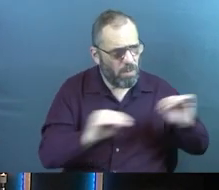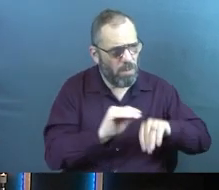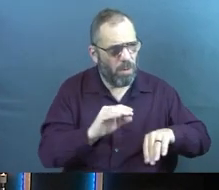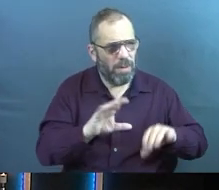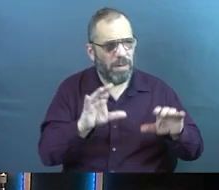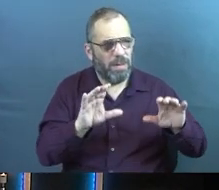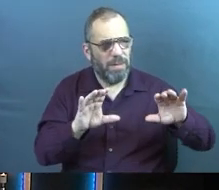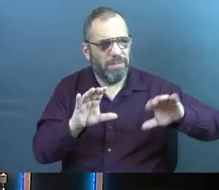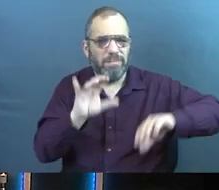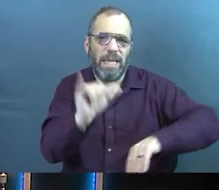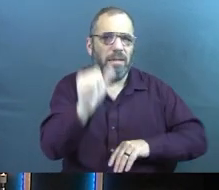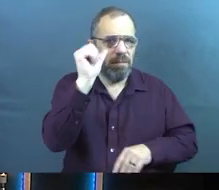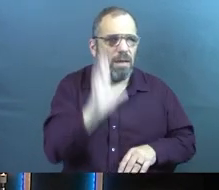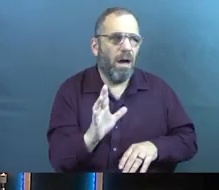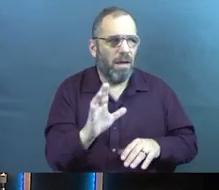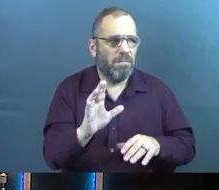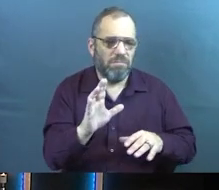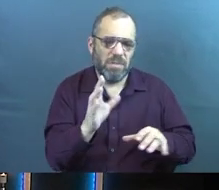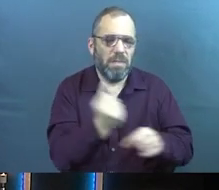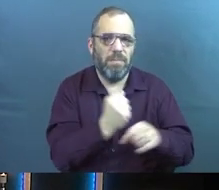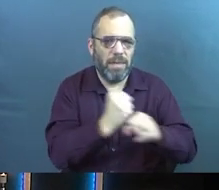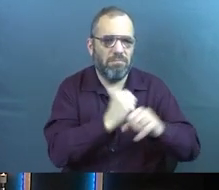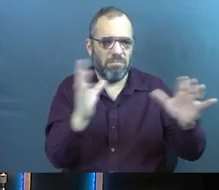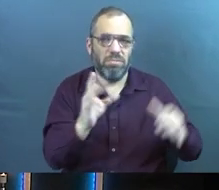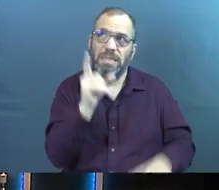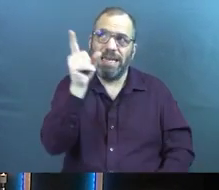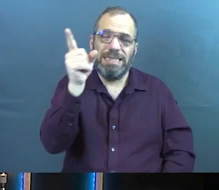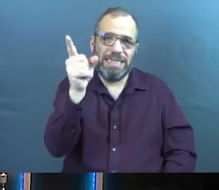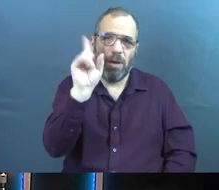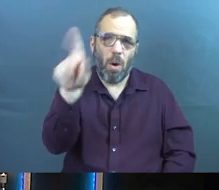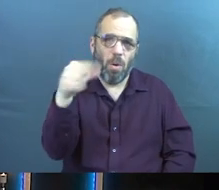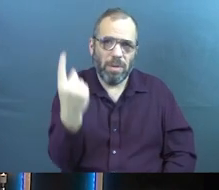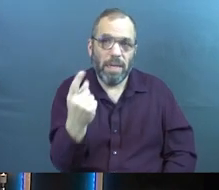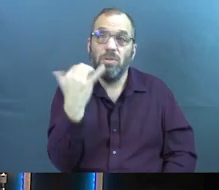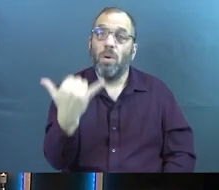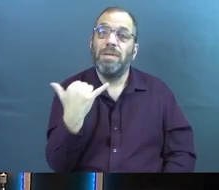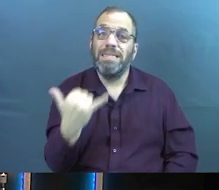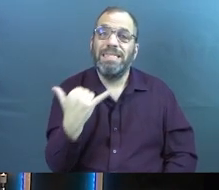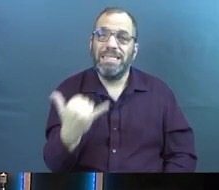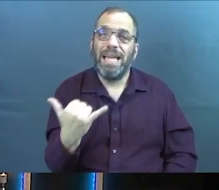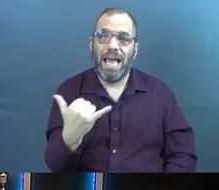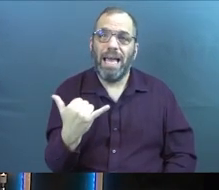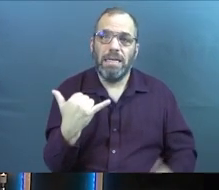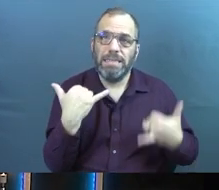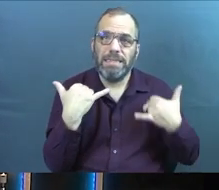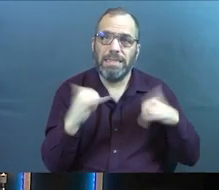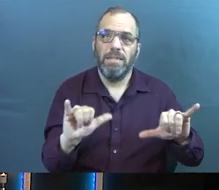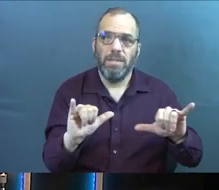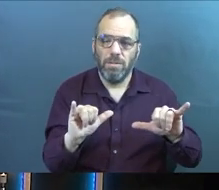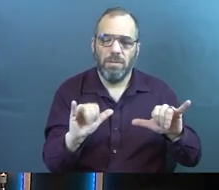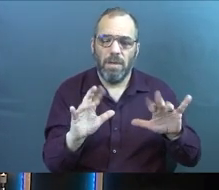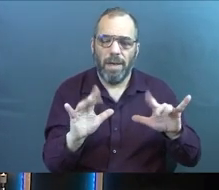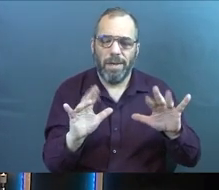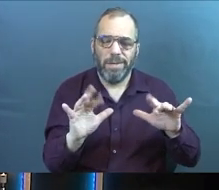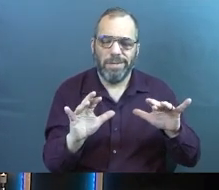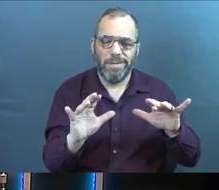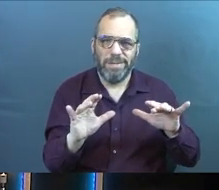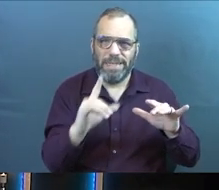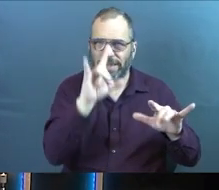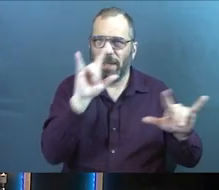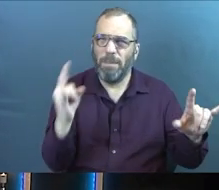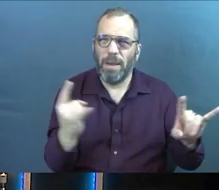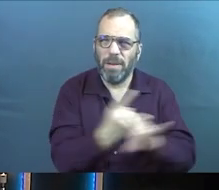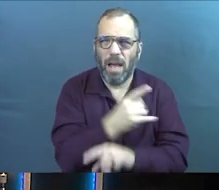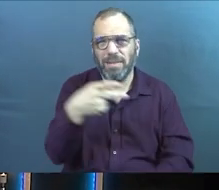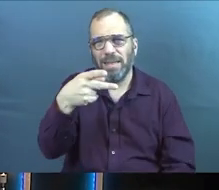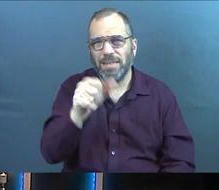this beautiful picture that only God himself could have painted, amen, that only he could have done. And so today we're going to continue in these paradoxes, if